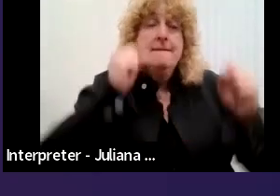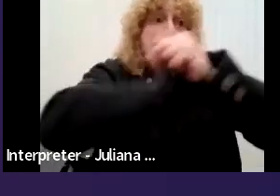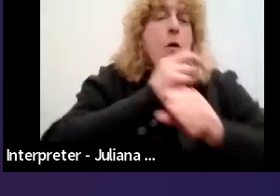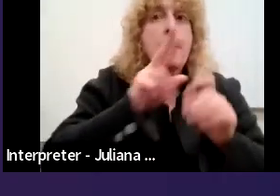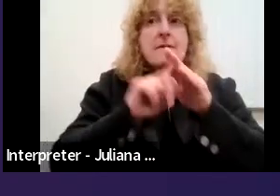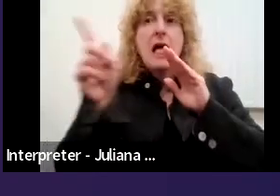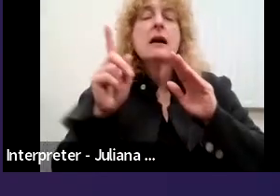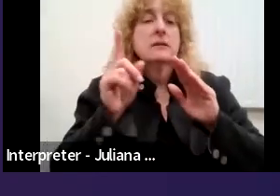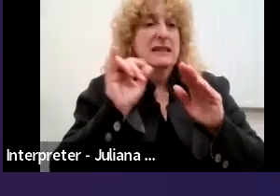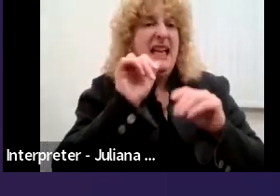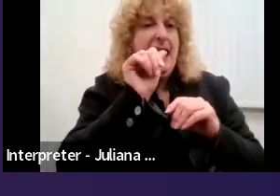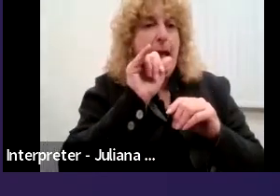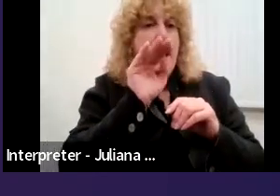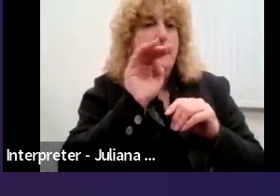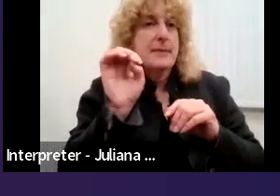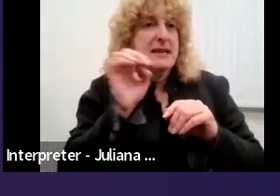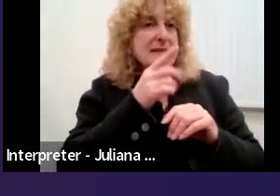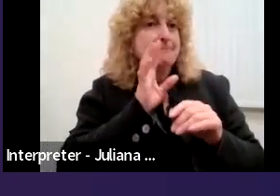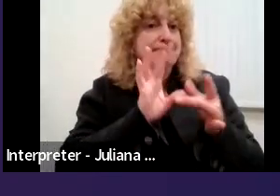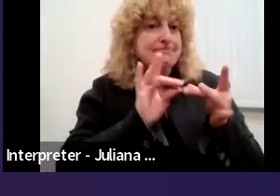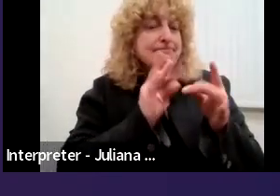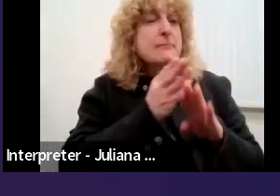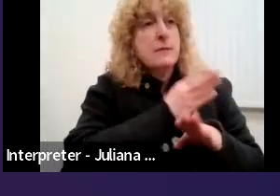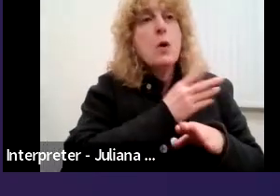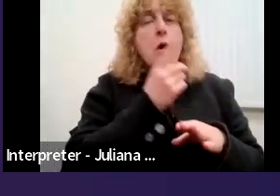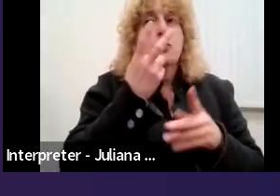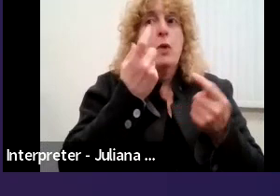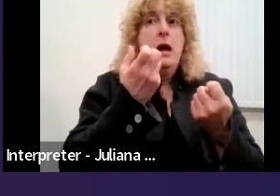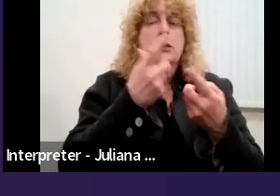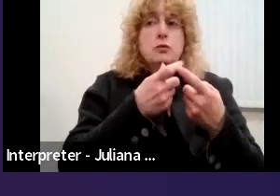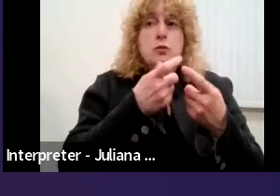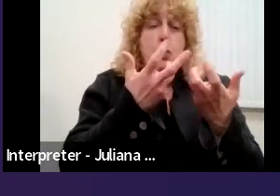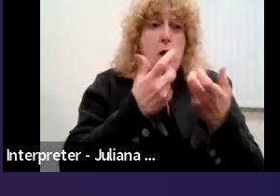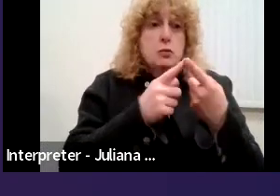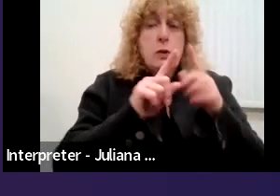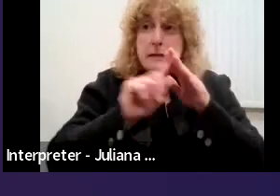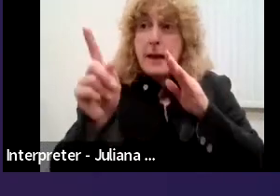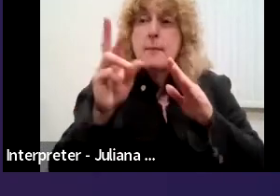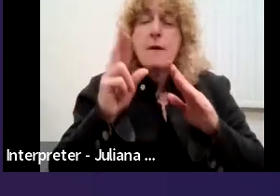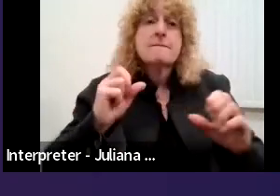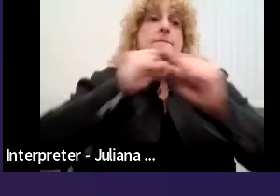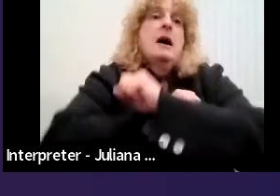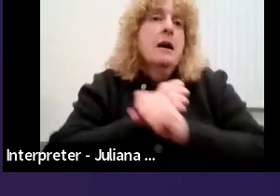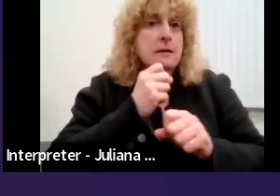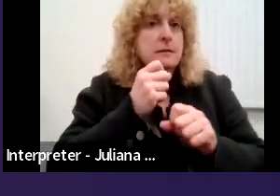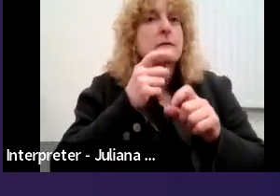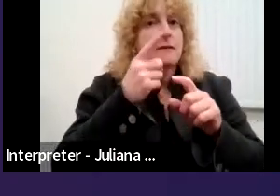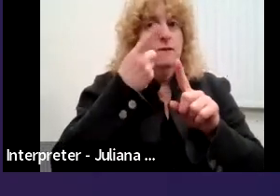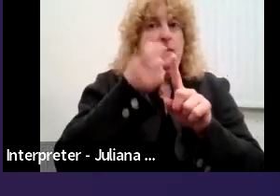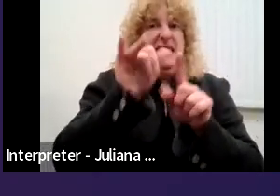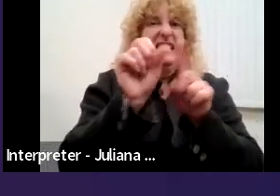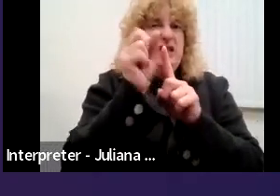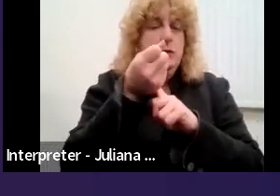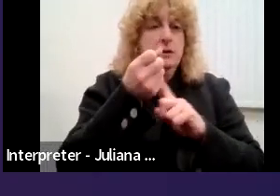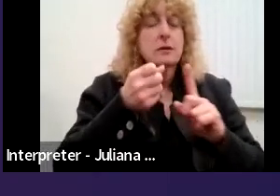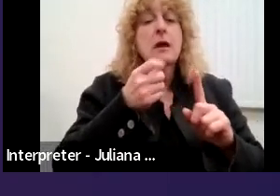desire to escape the situation that is triggering the sensory overload. On the screen is an image of a young girl that is squinching her